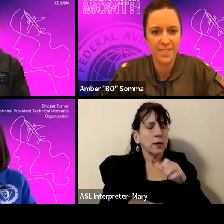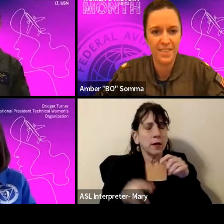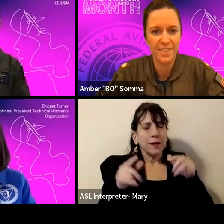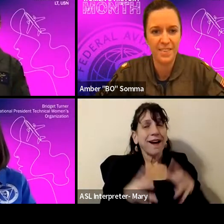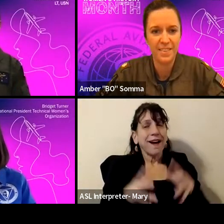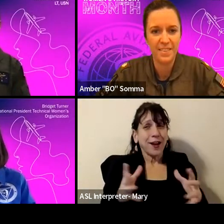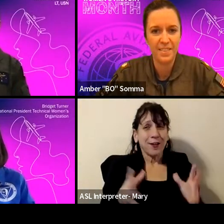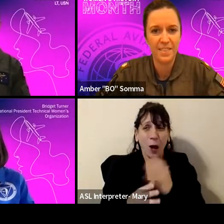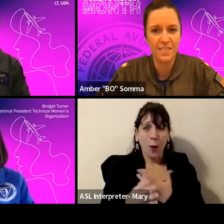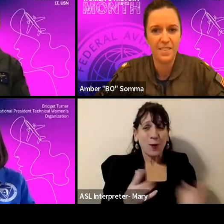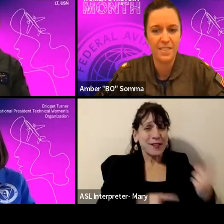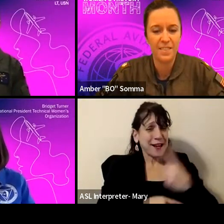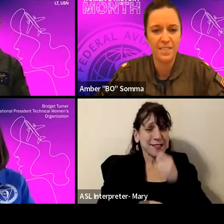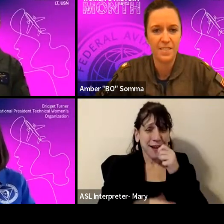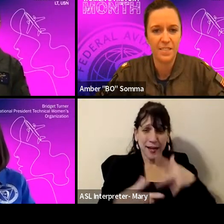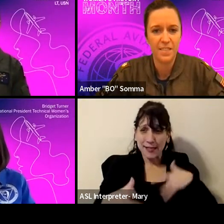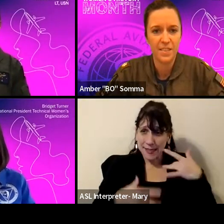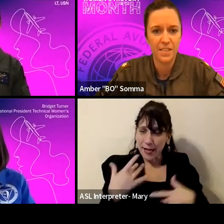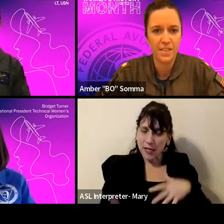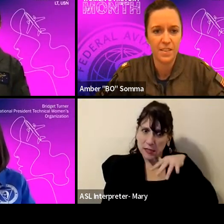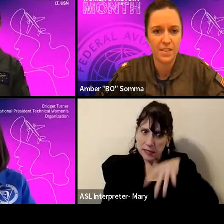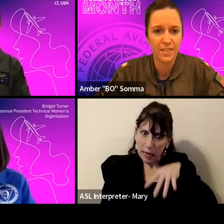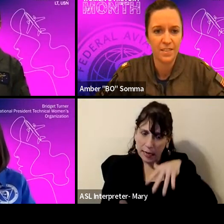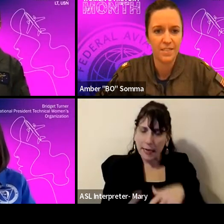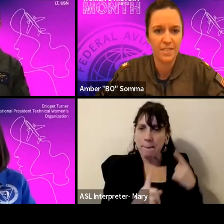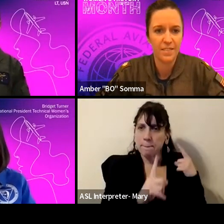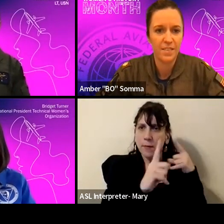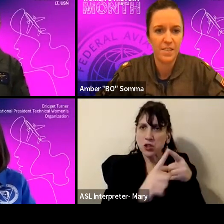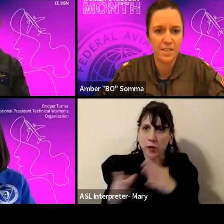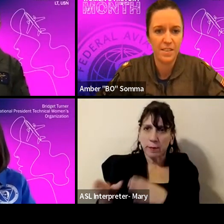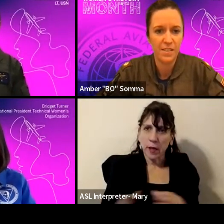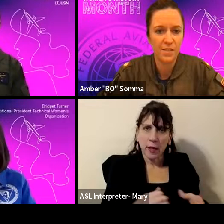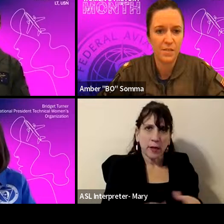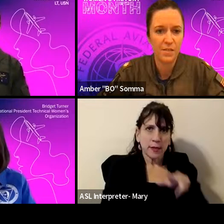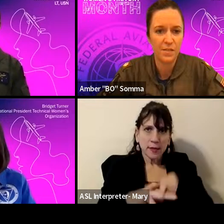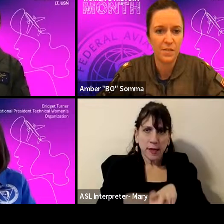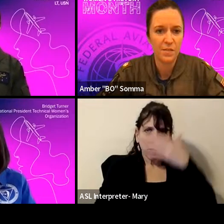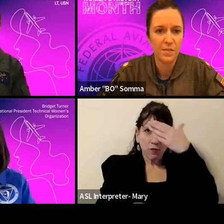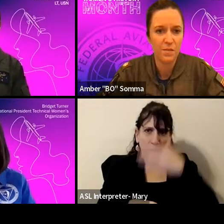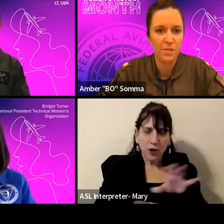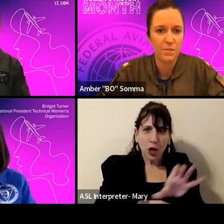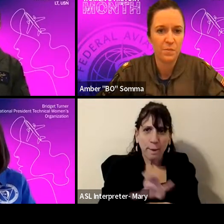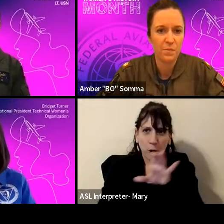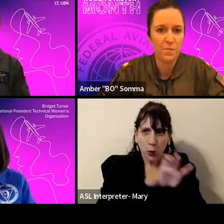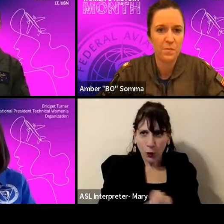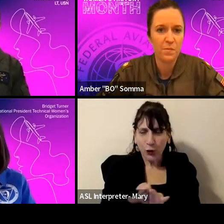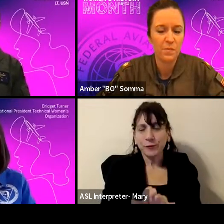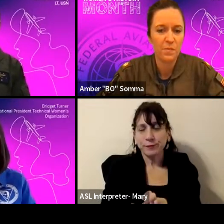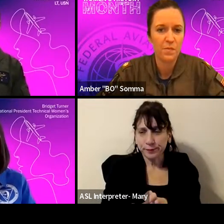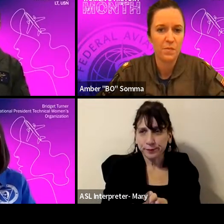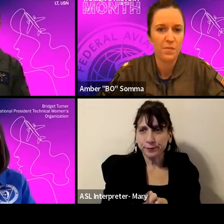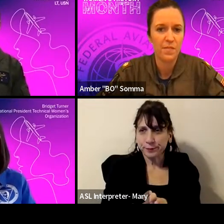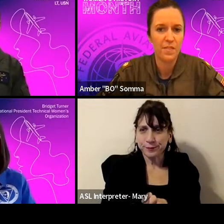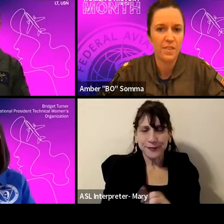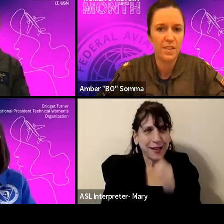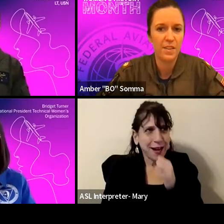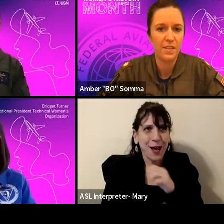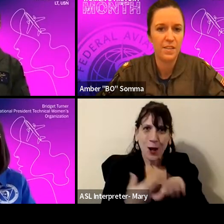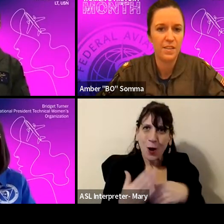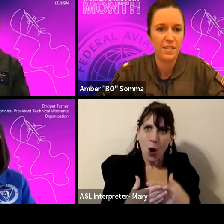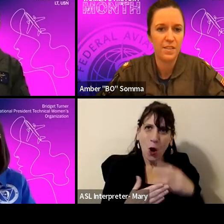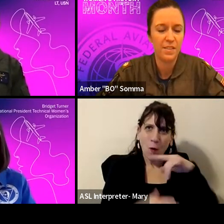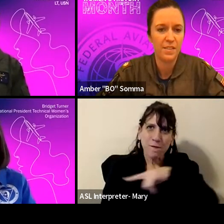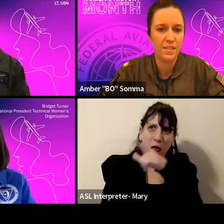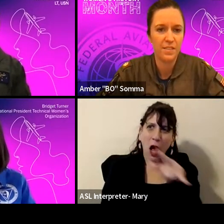think. It's a lot of studying, what we call mission planning. There's a lot of sitting in front of a computer. So, you know, it's not all, you know, the